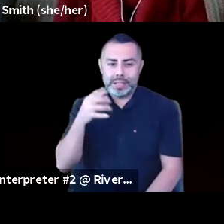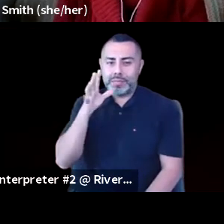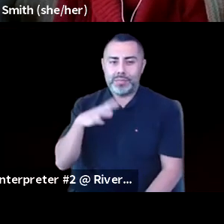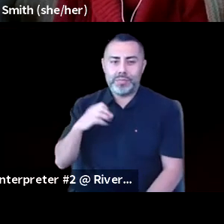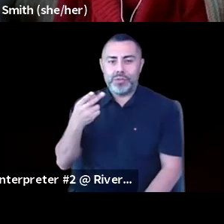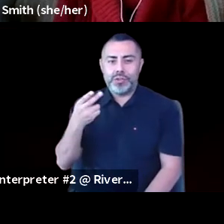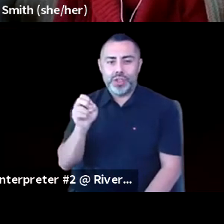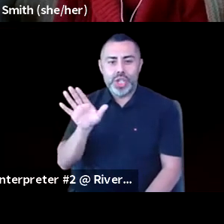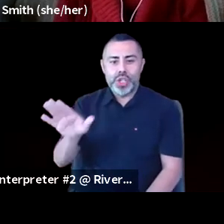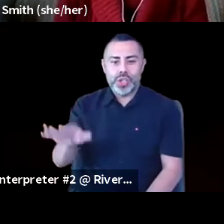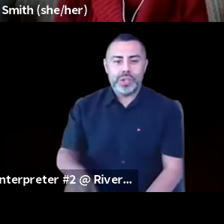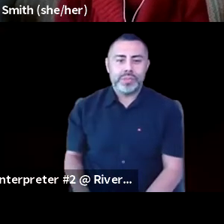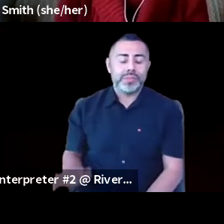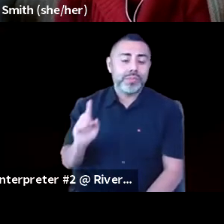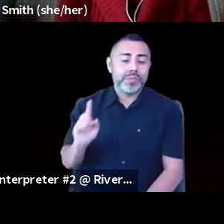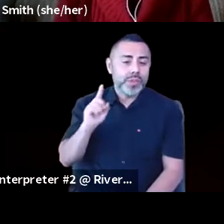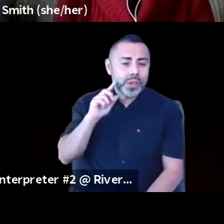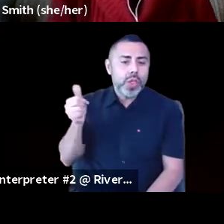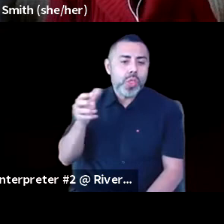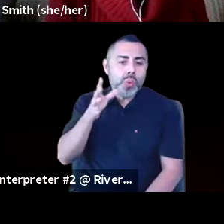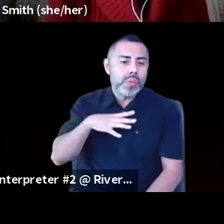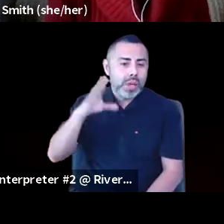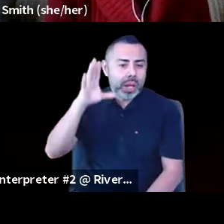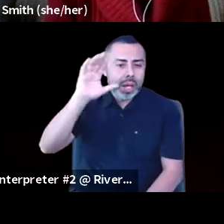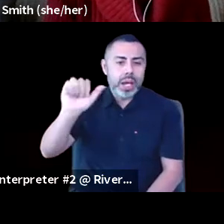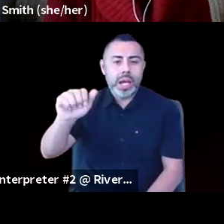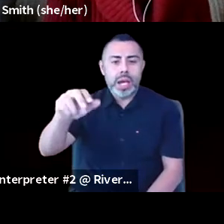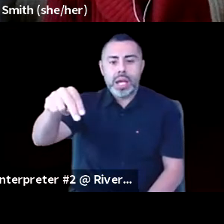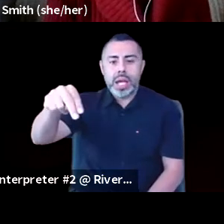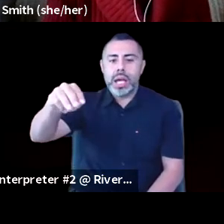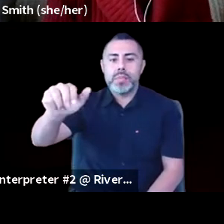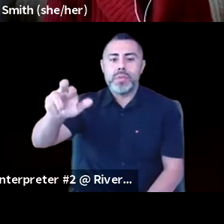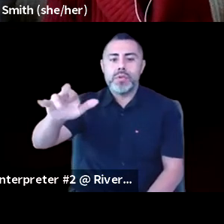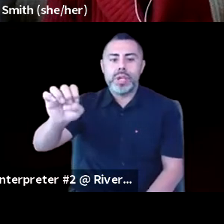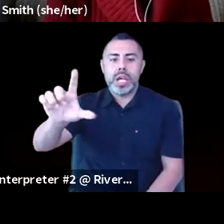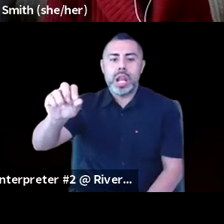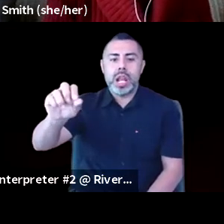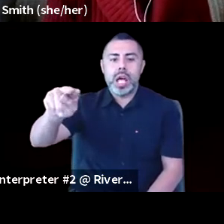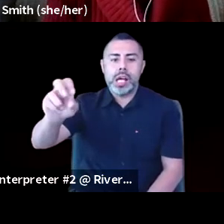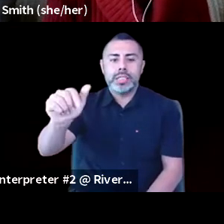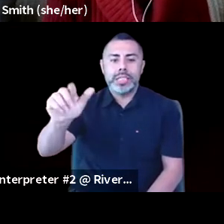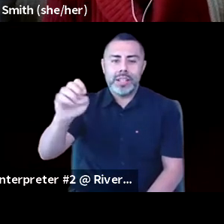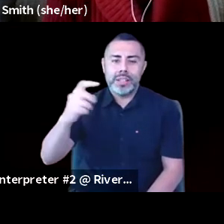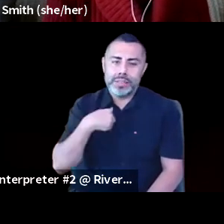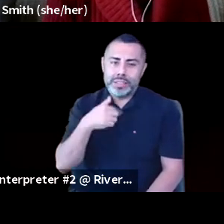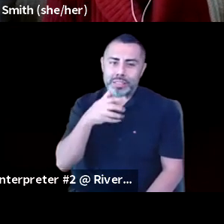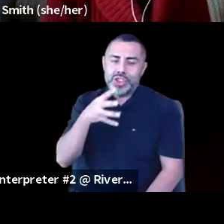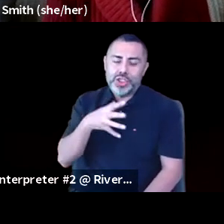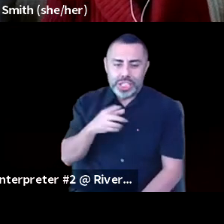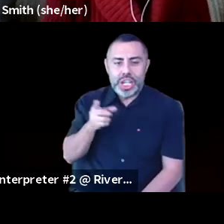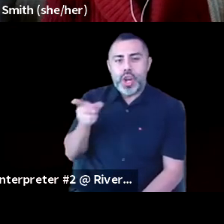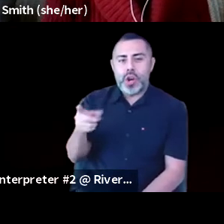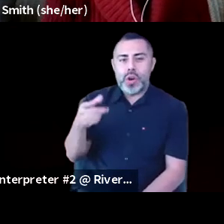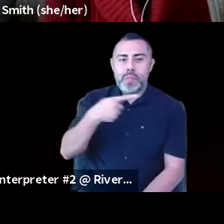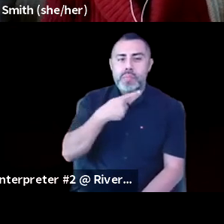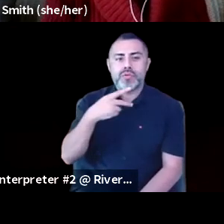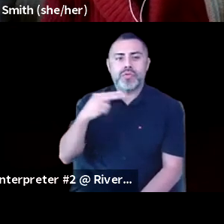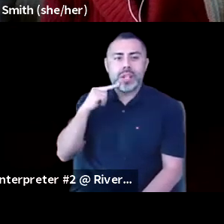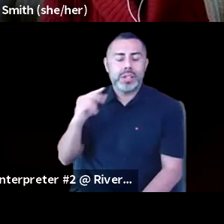Hey, I'm Anne-Marie Lonsdale, she, her pronouns. Nicole Brewer, she, her